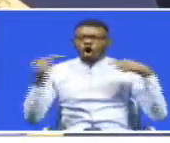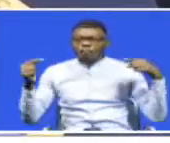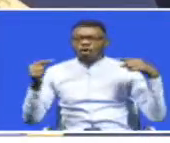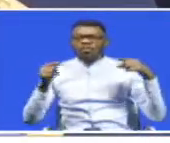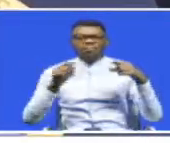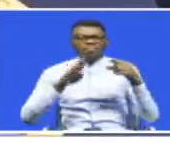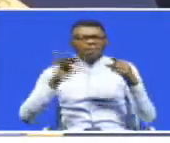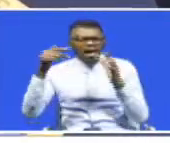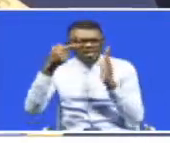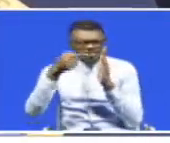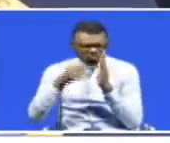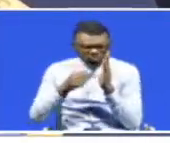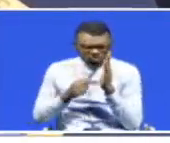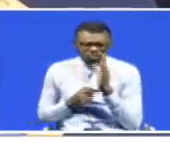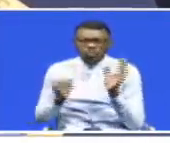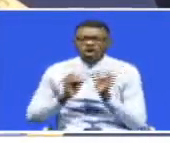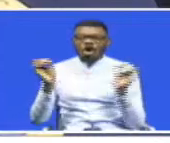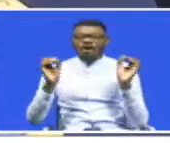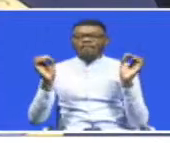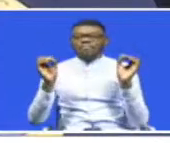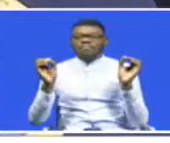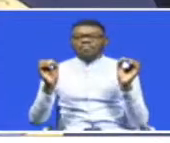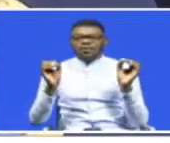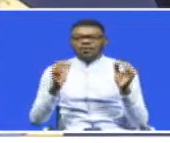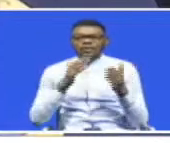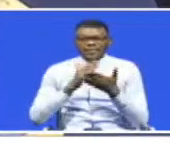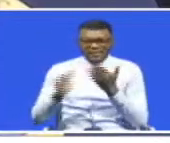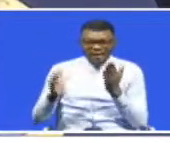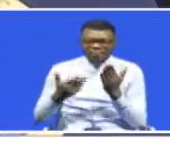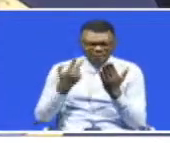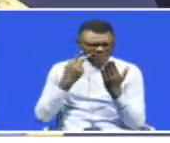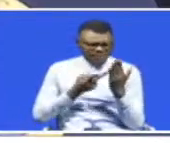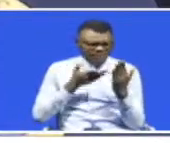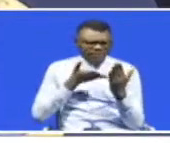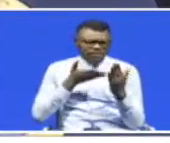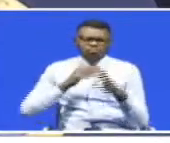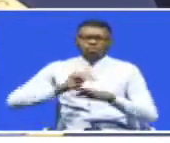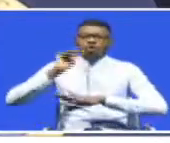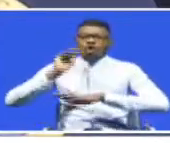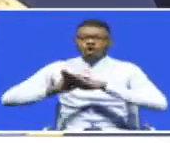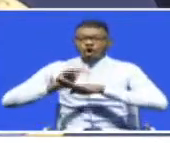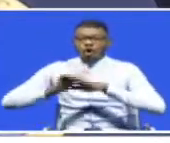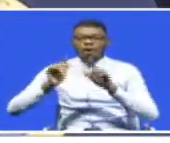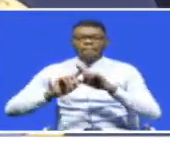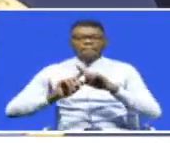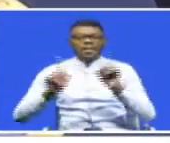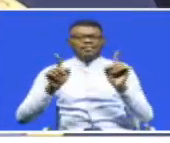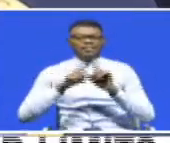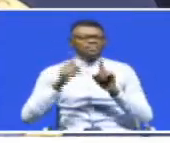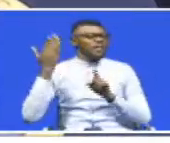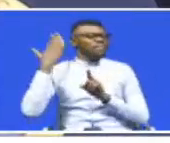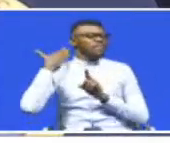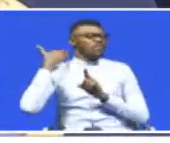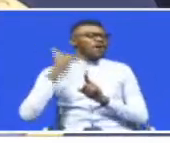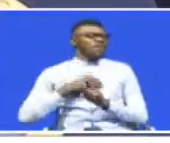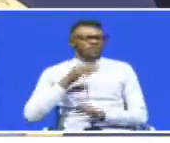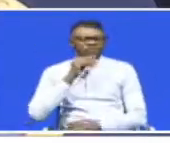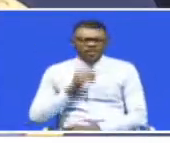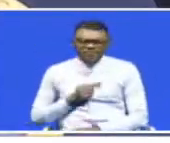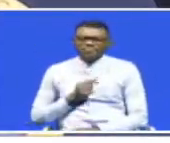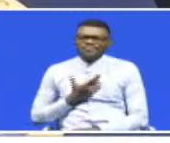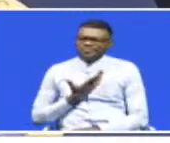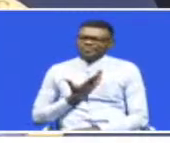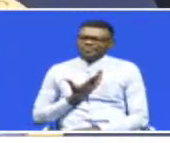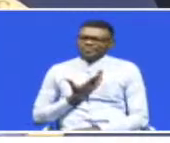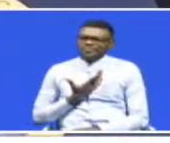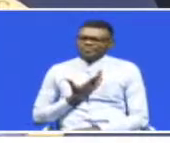substance, which even its harshest critics concede is good, but because unlike our founding fathers, they cannot dare to imagine